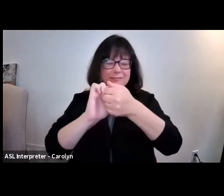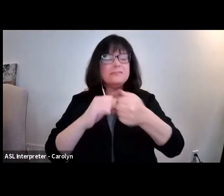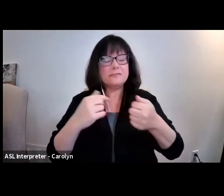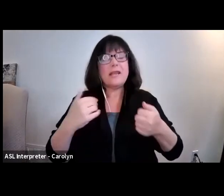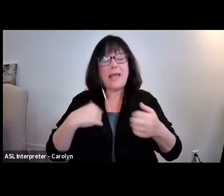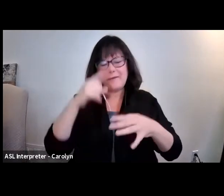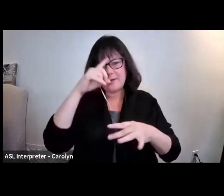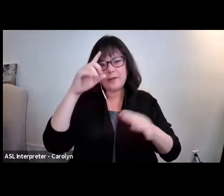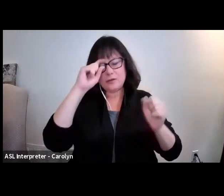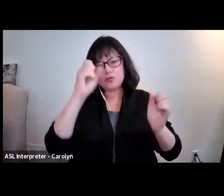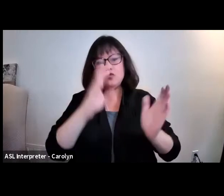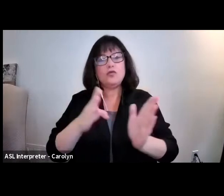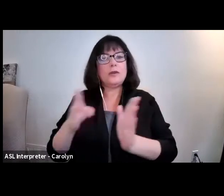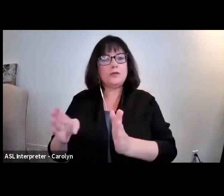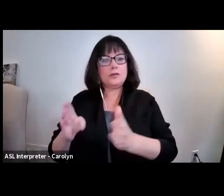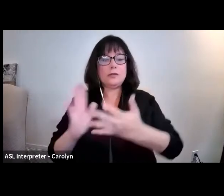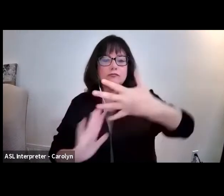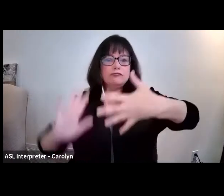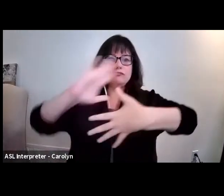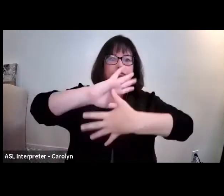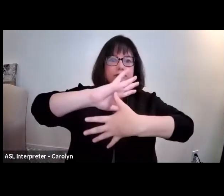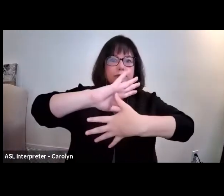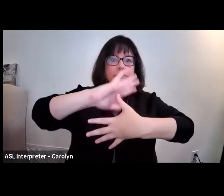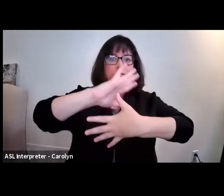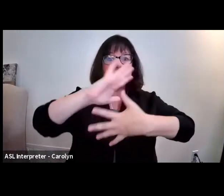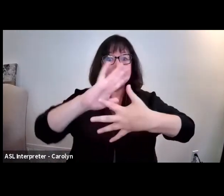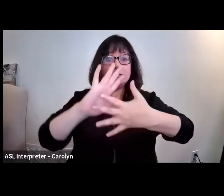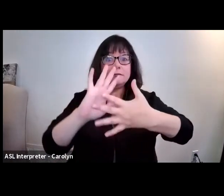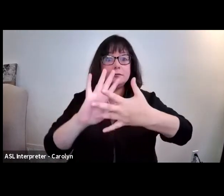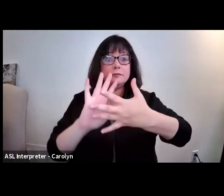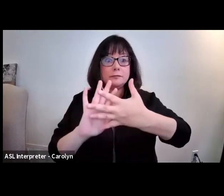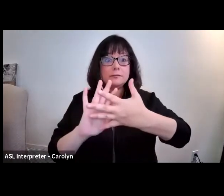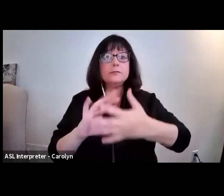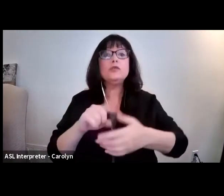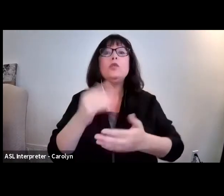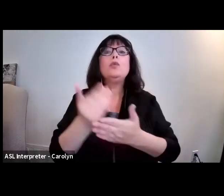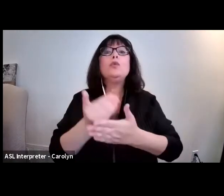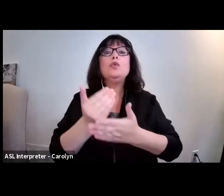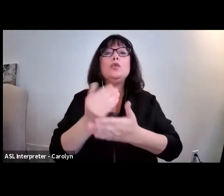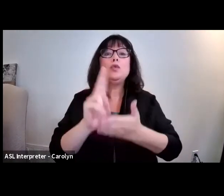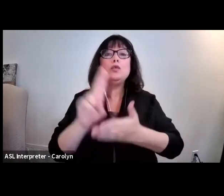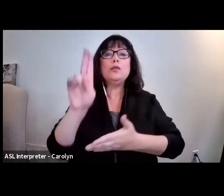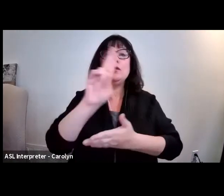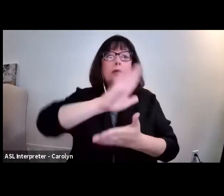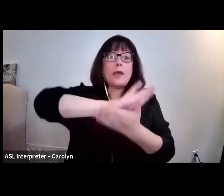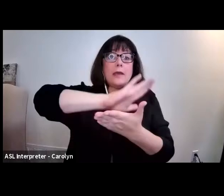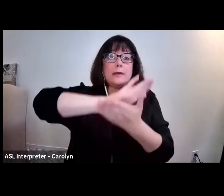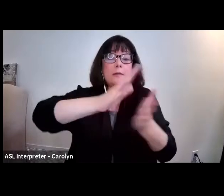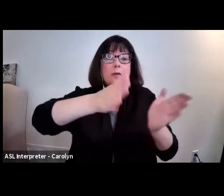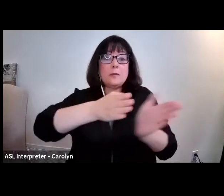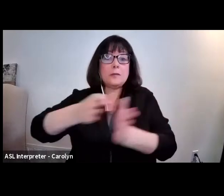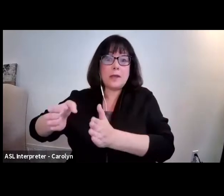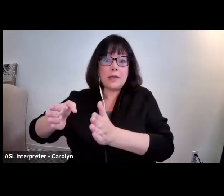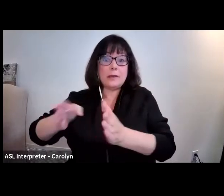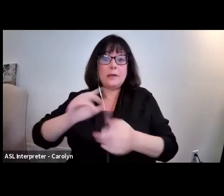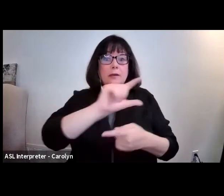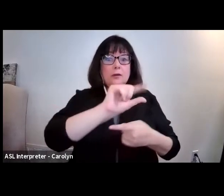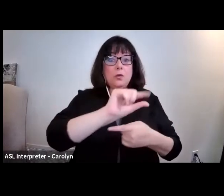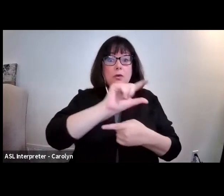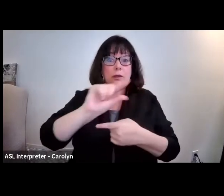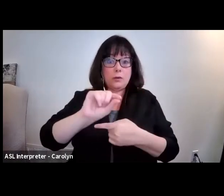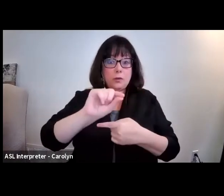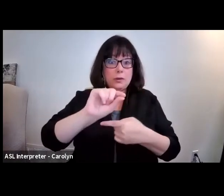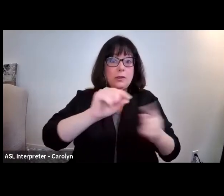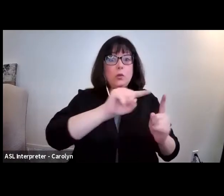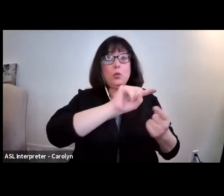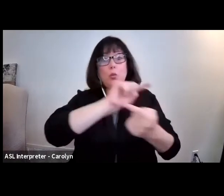is poised to take up the new University Academic Plan 2020-25 in order to continue to